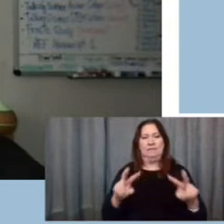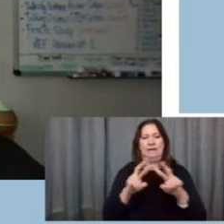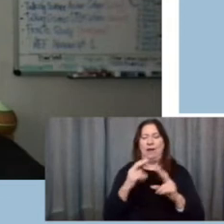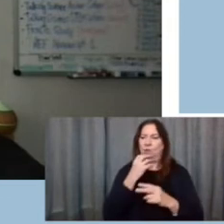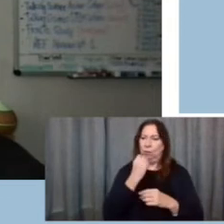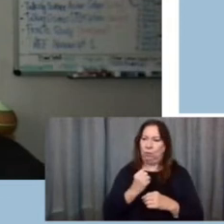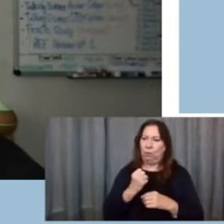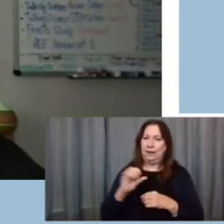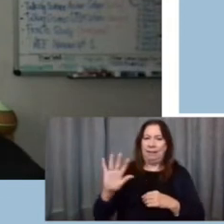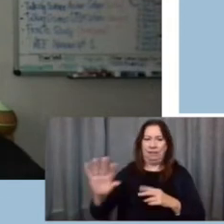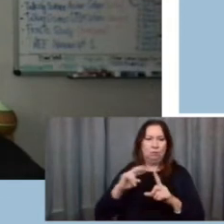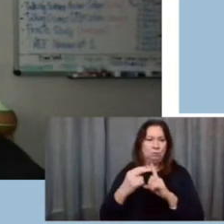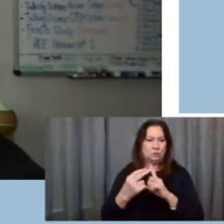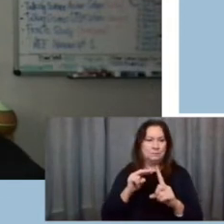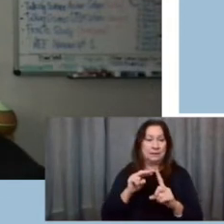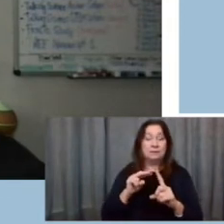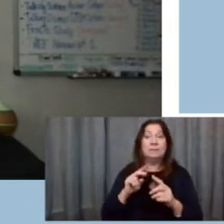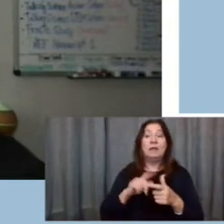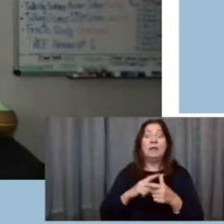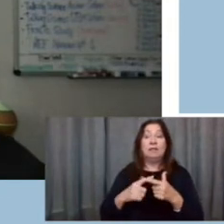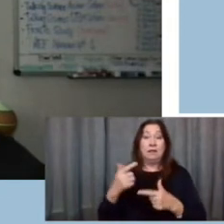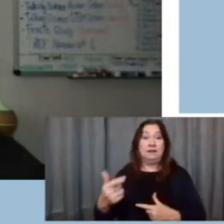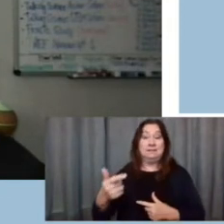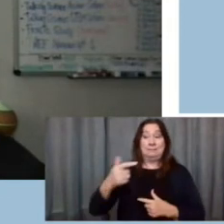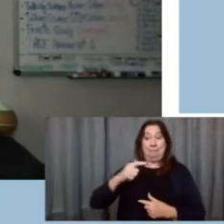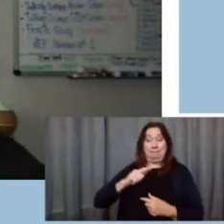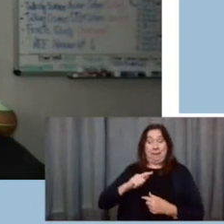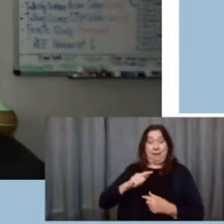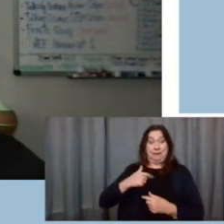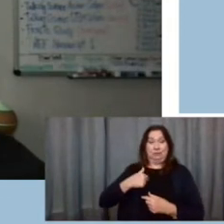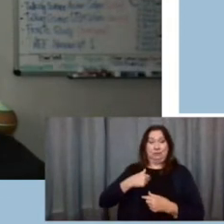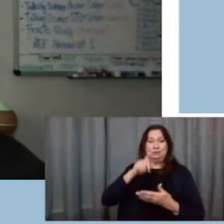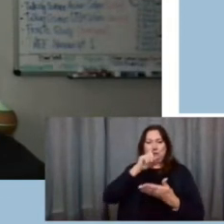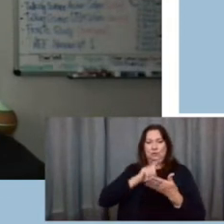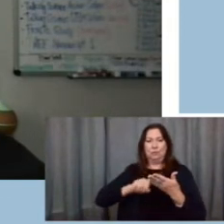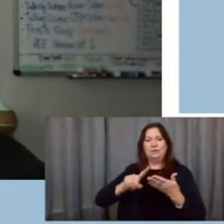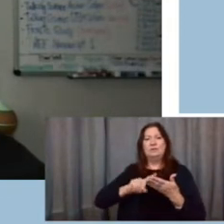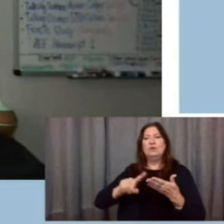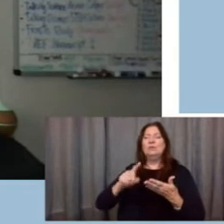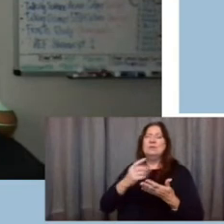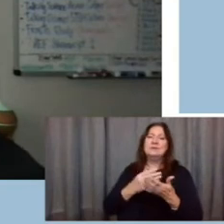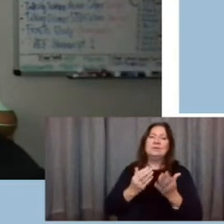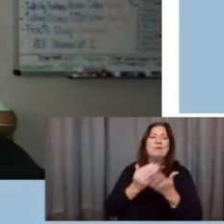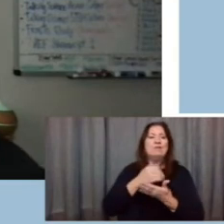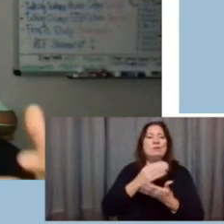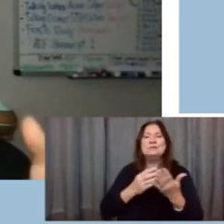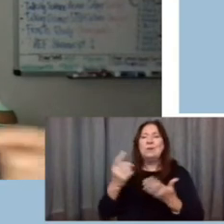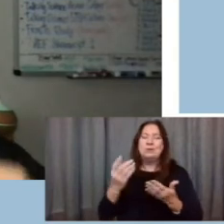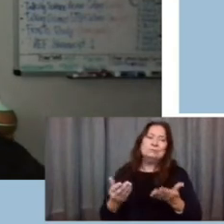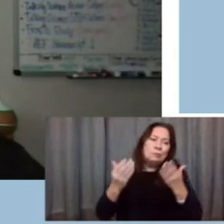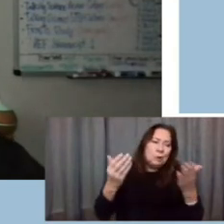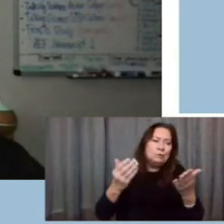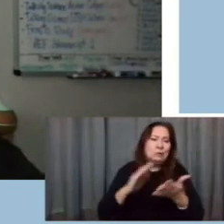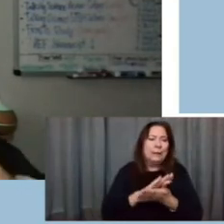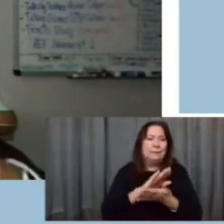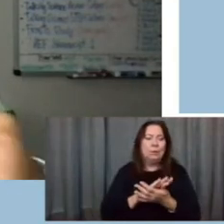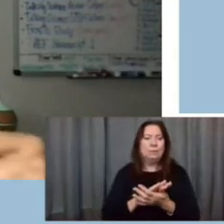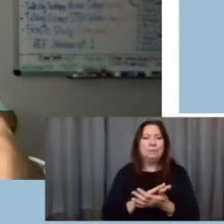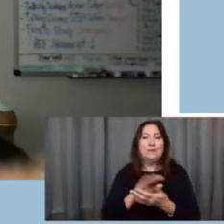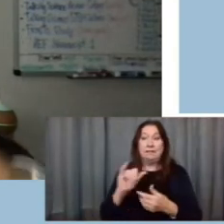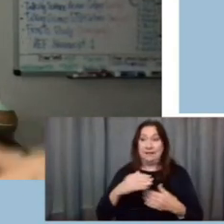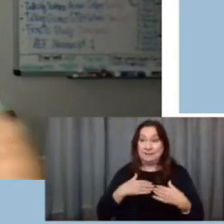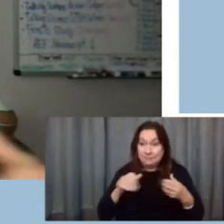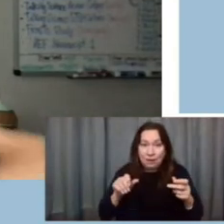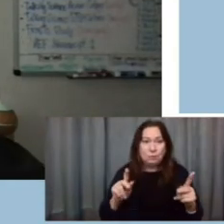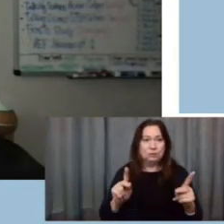then when it's my turn to review somebody's proposal or paper or whatever, that's my opportunity to